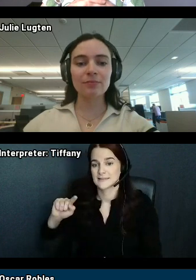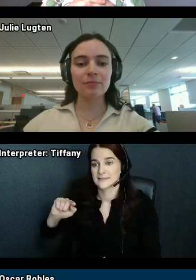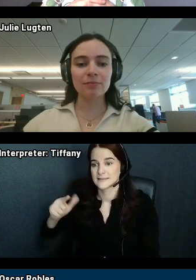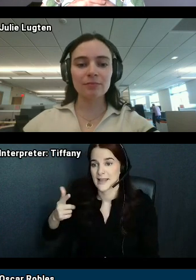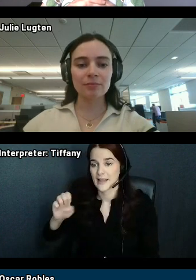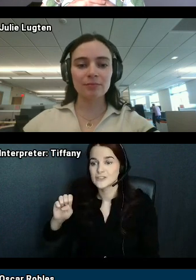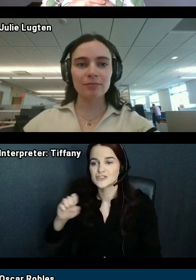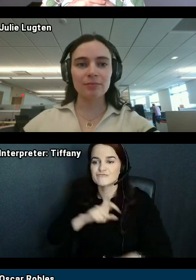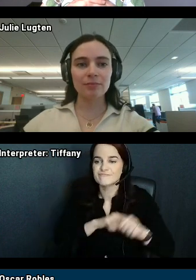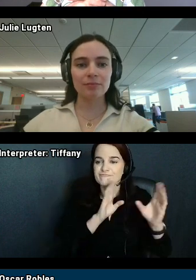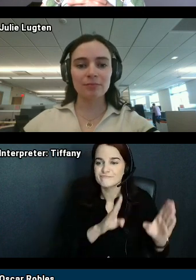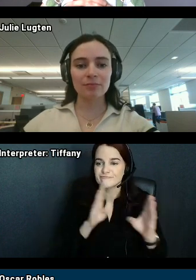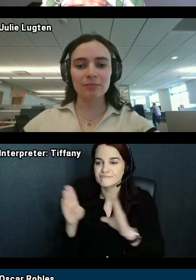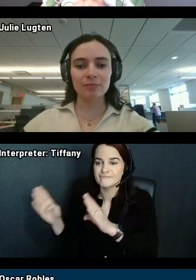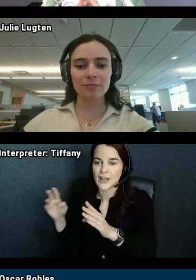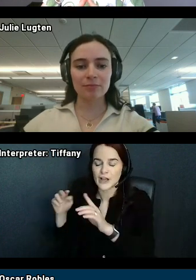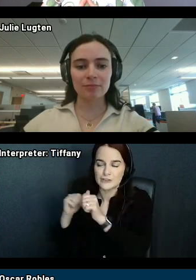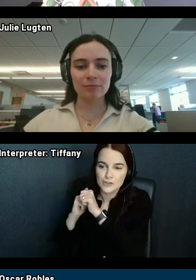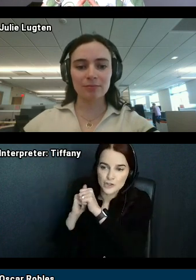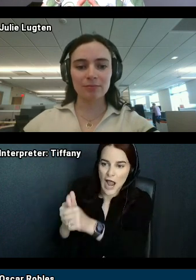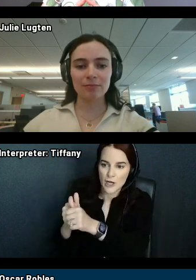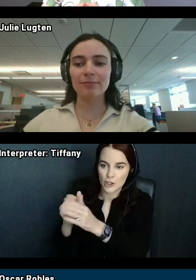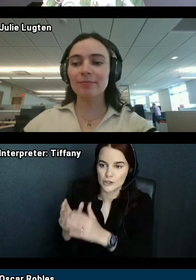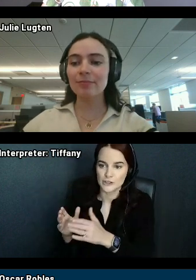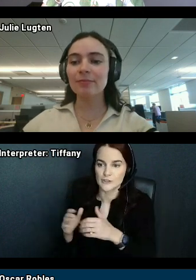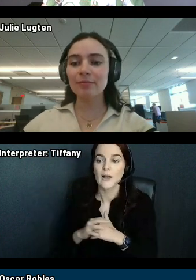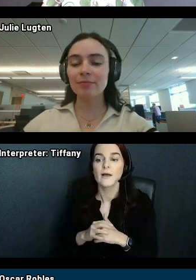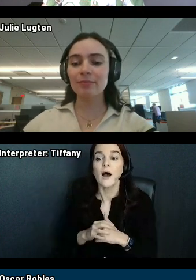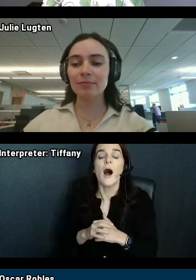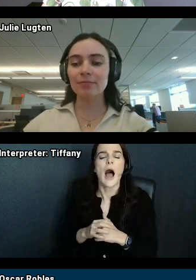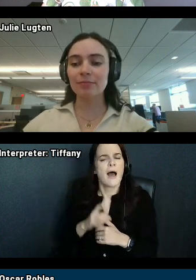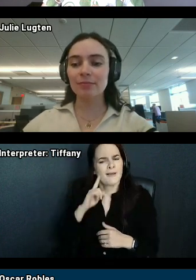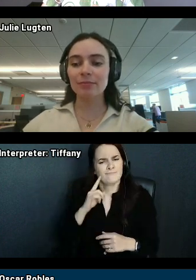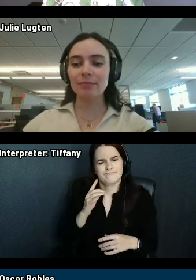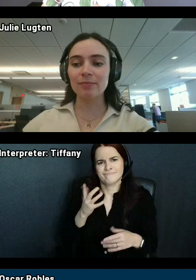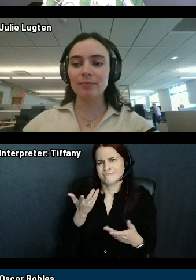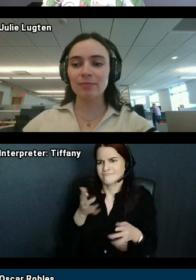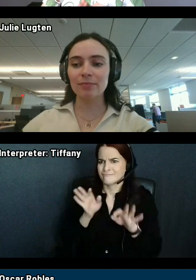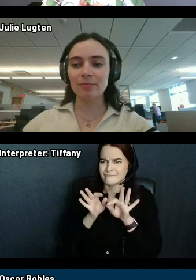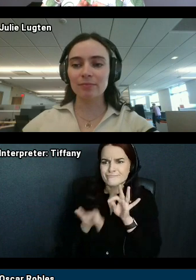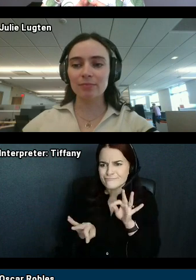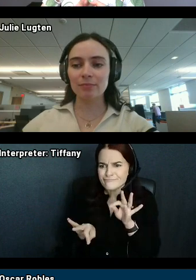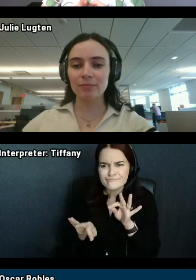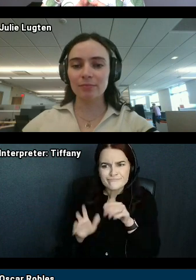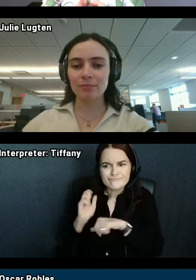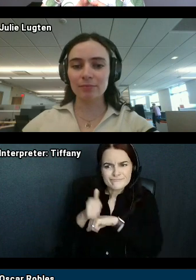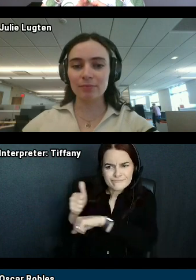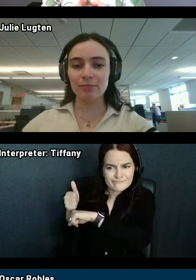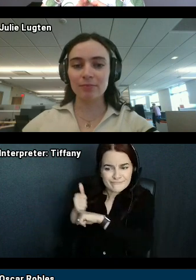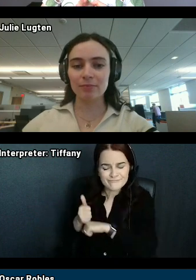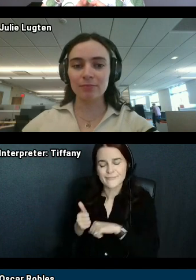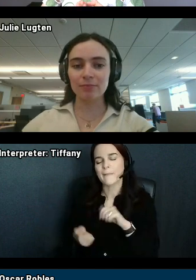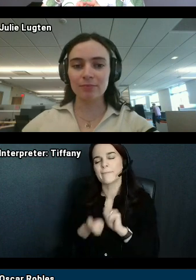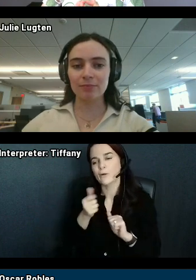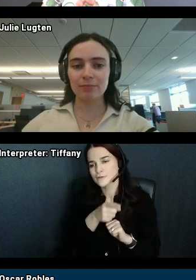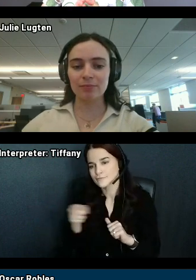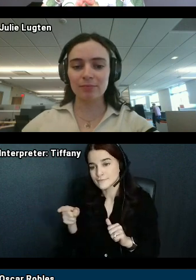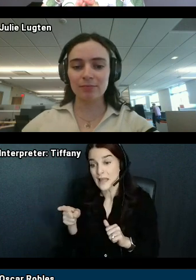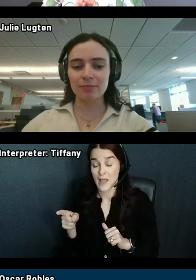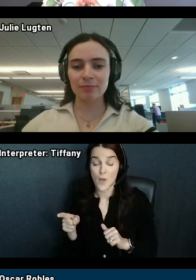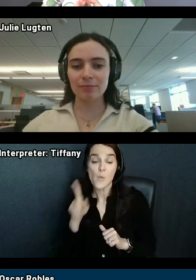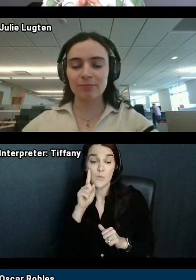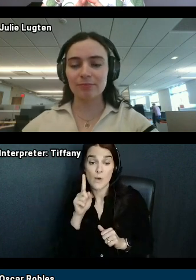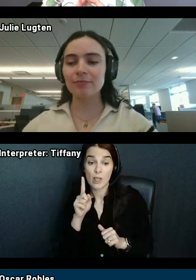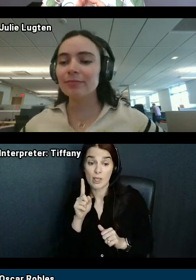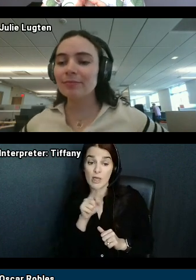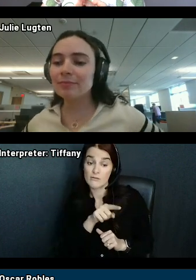So I think these are fairly simple to set up. Most of them are. Some of them we'll take a look at together, but I'm going to show you them